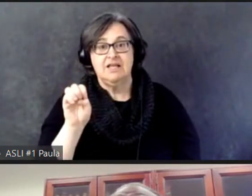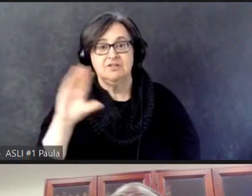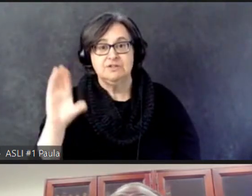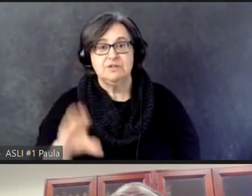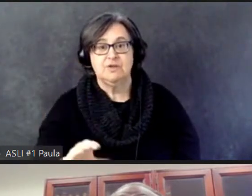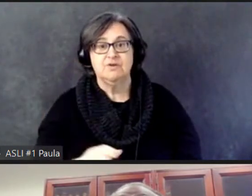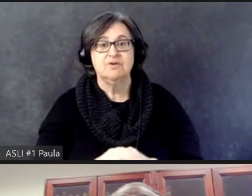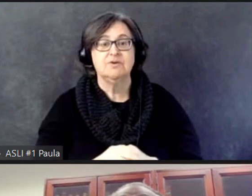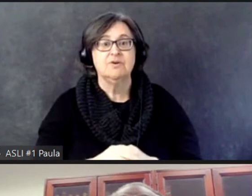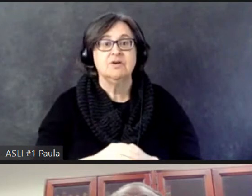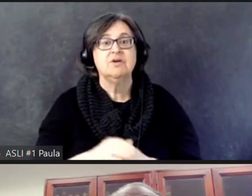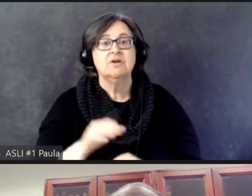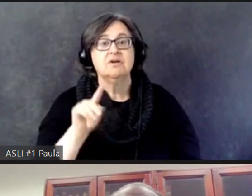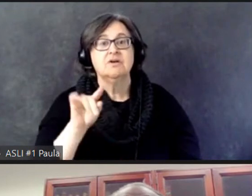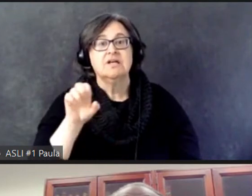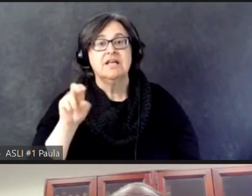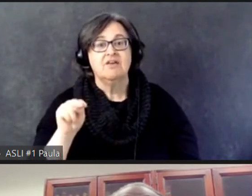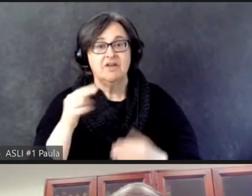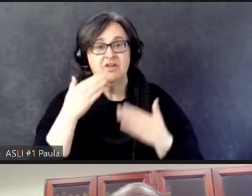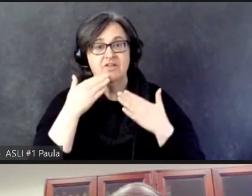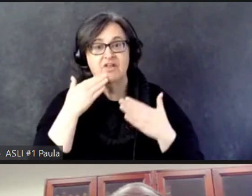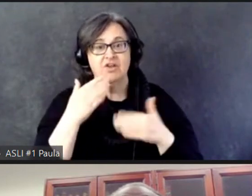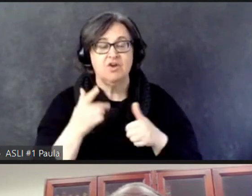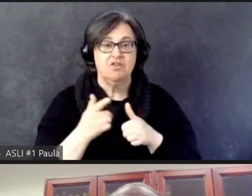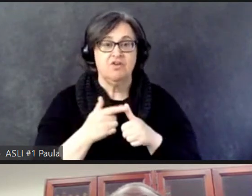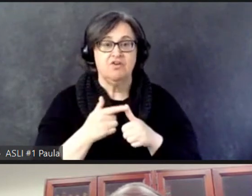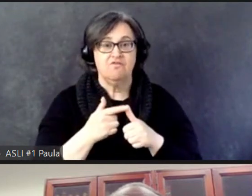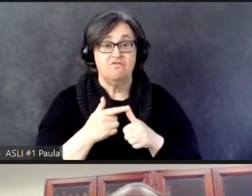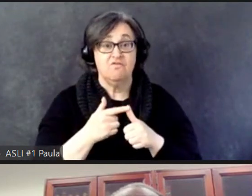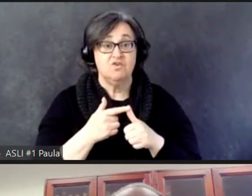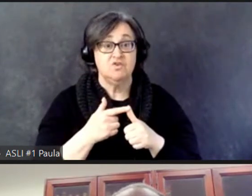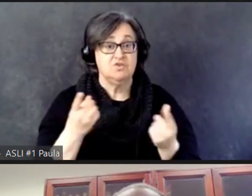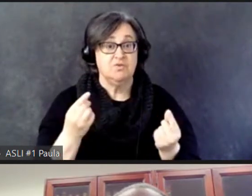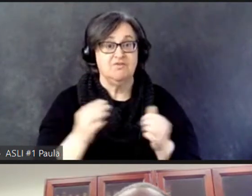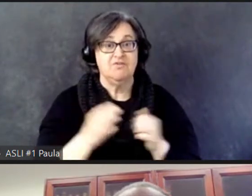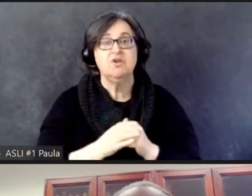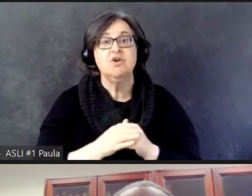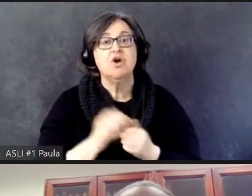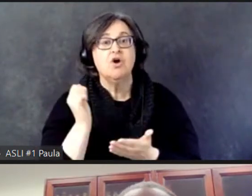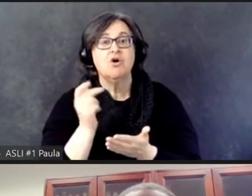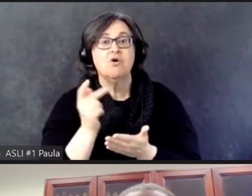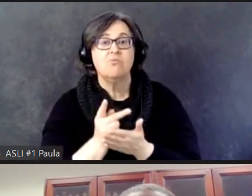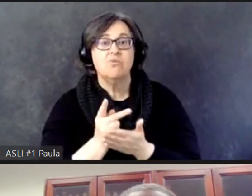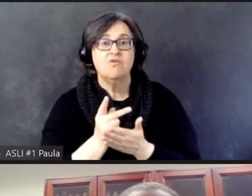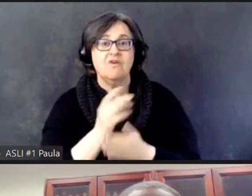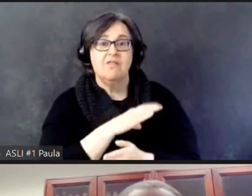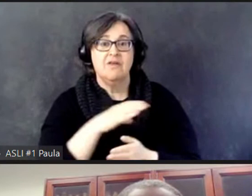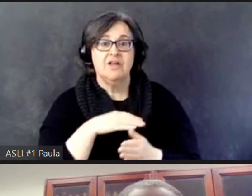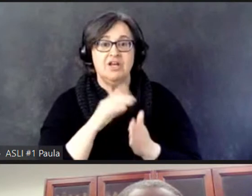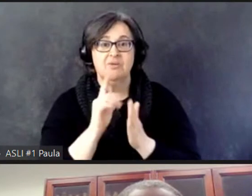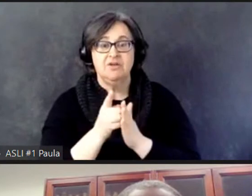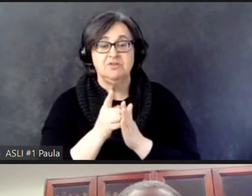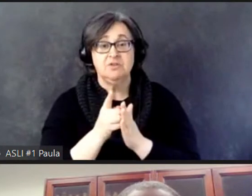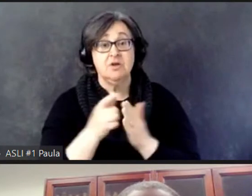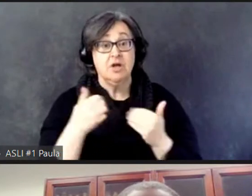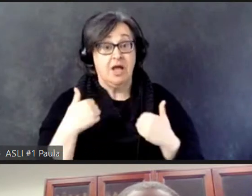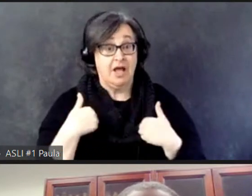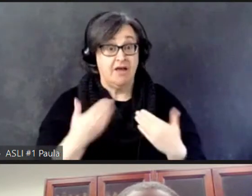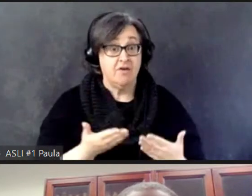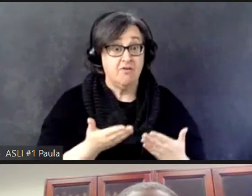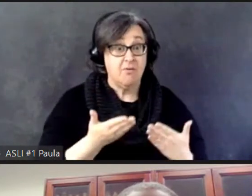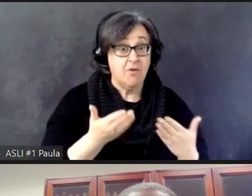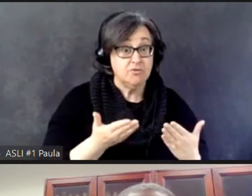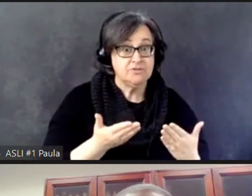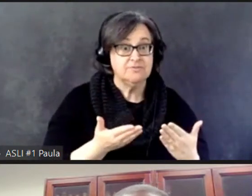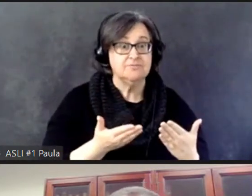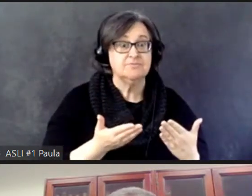Thank you, Greg. Our first order of business is the approval of the committee minutes of November 17th, 2021. May I have a motion to approve? So